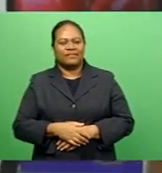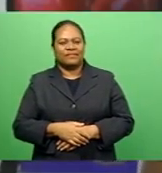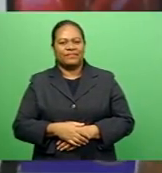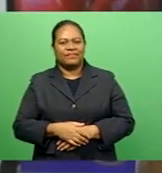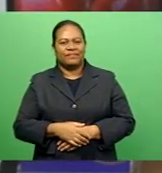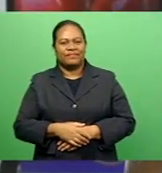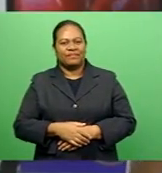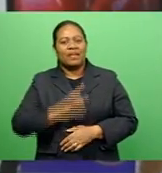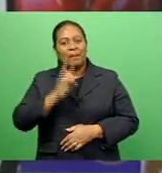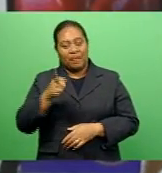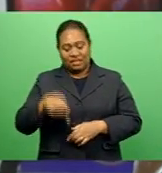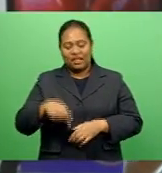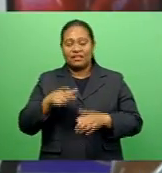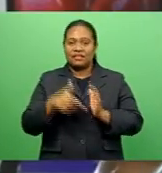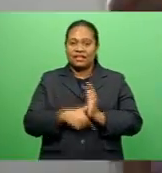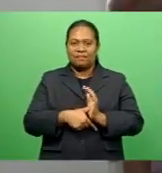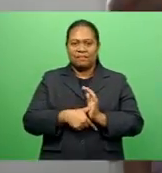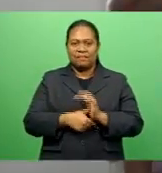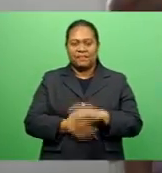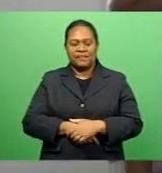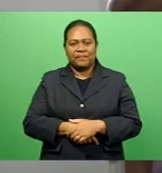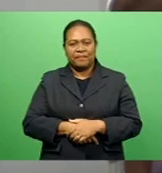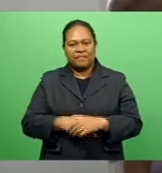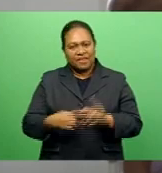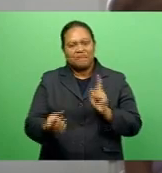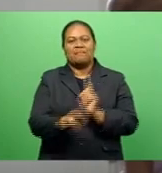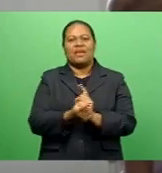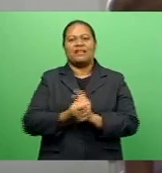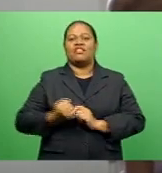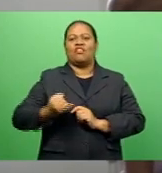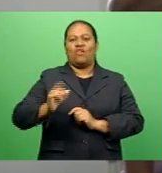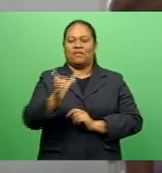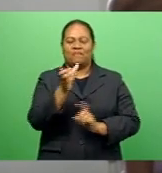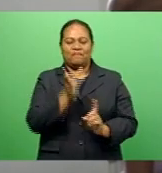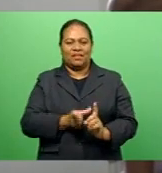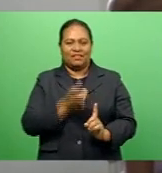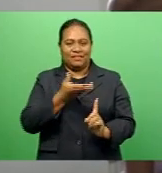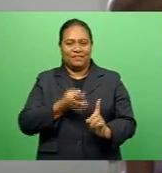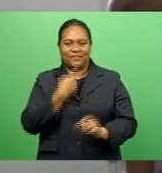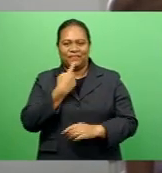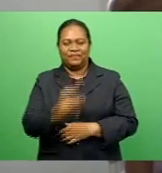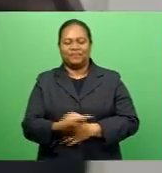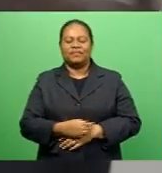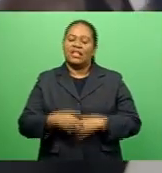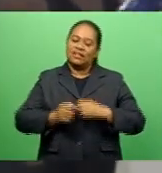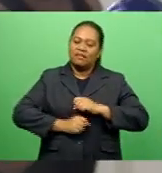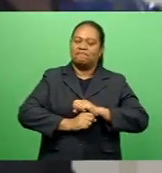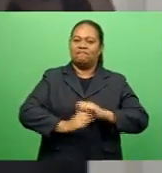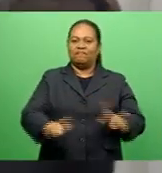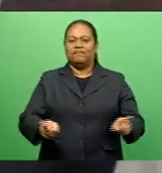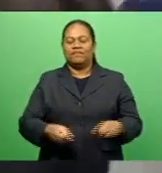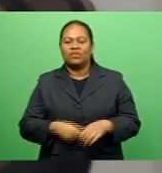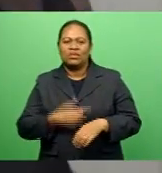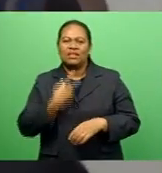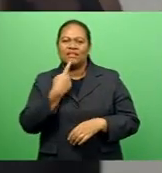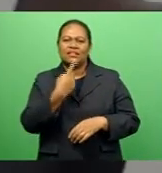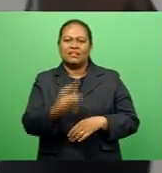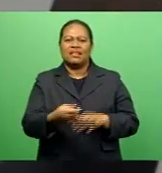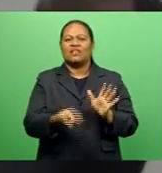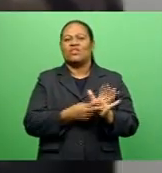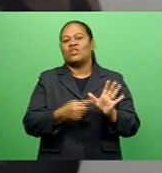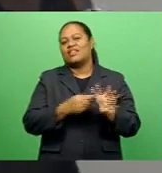but this time he made the wrong guy. A strong message has also been sent out by his new camp to Nathan